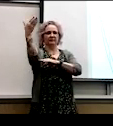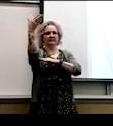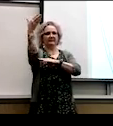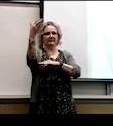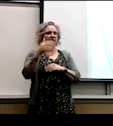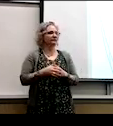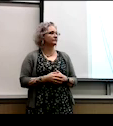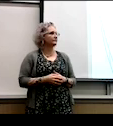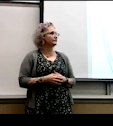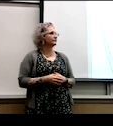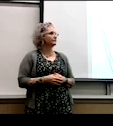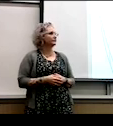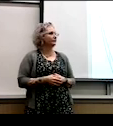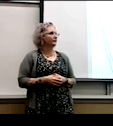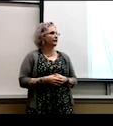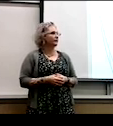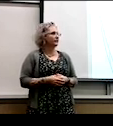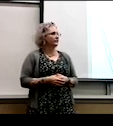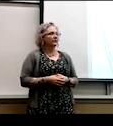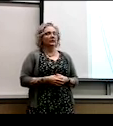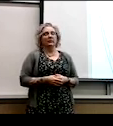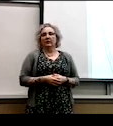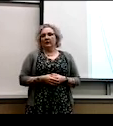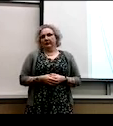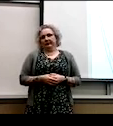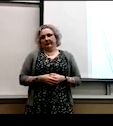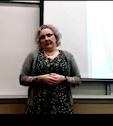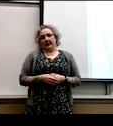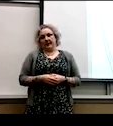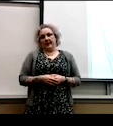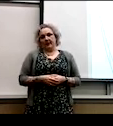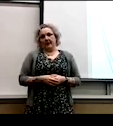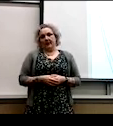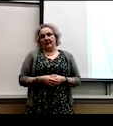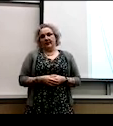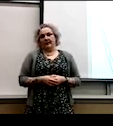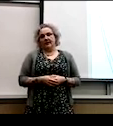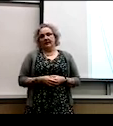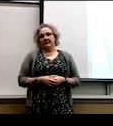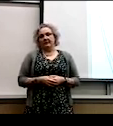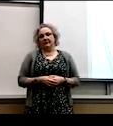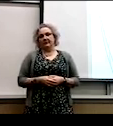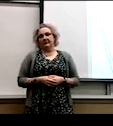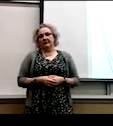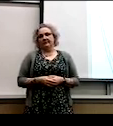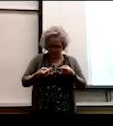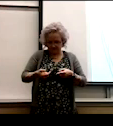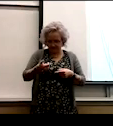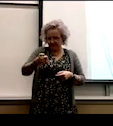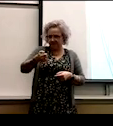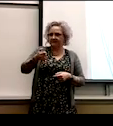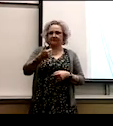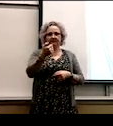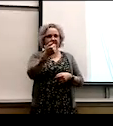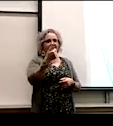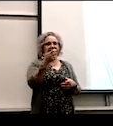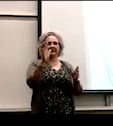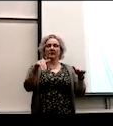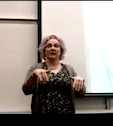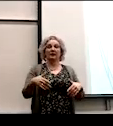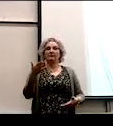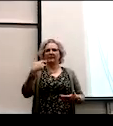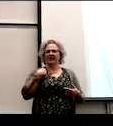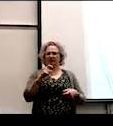the pointer I had last week. The laser was on the right side, sorry. I'll just go with it.